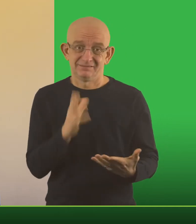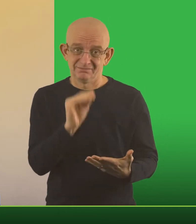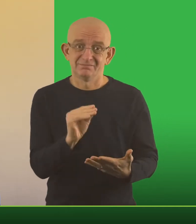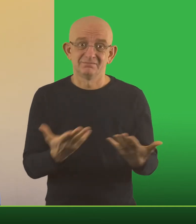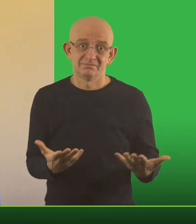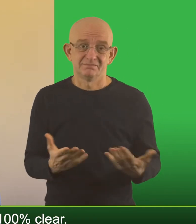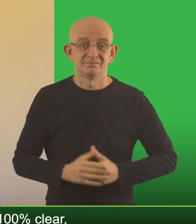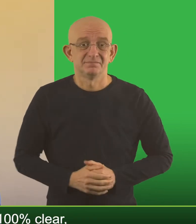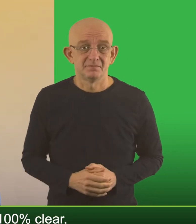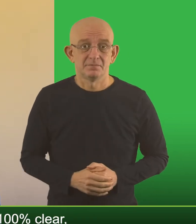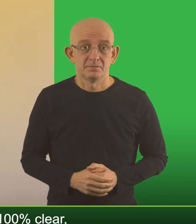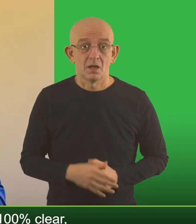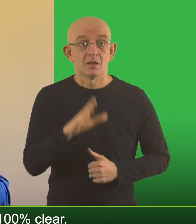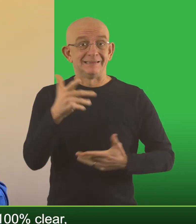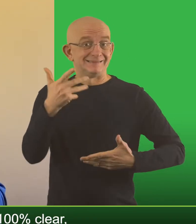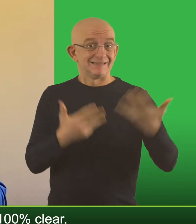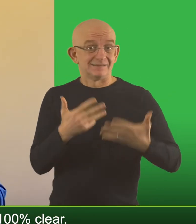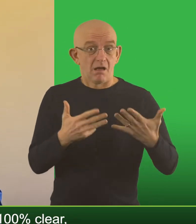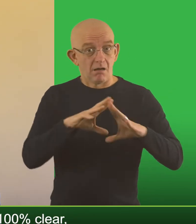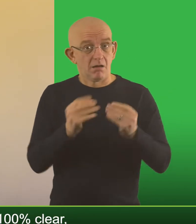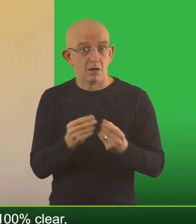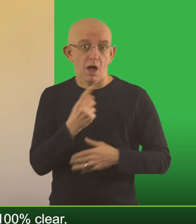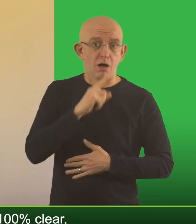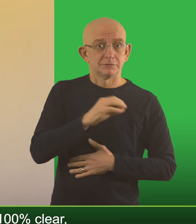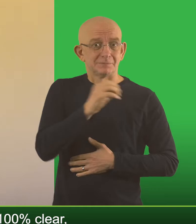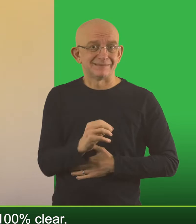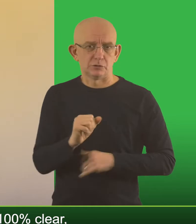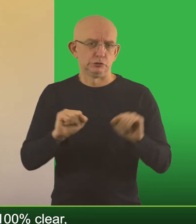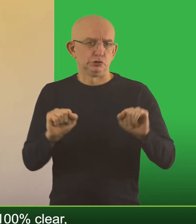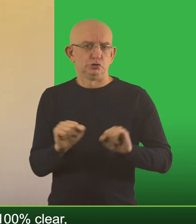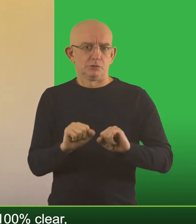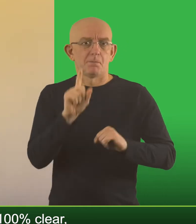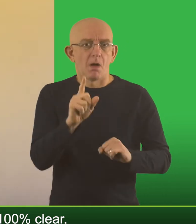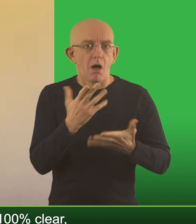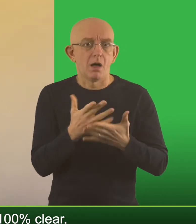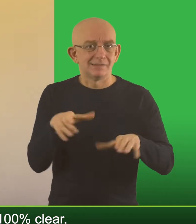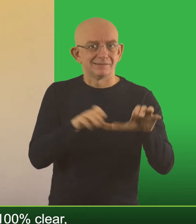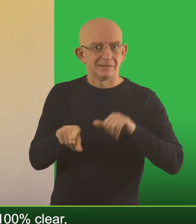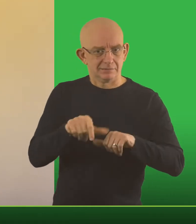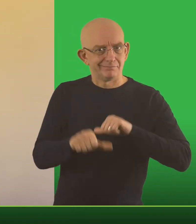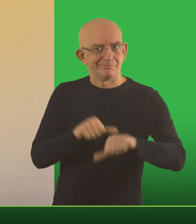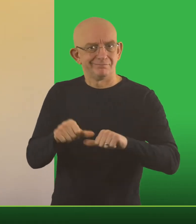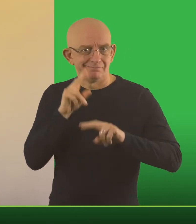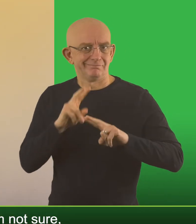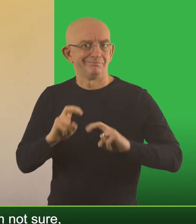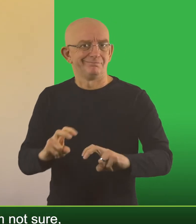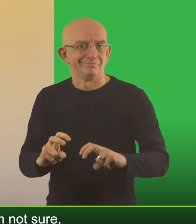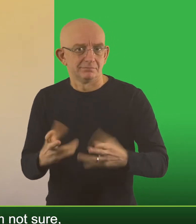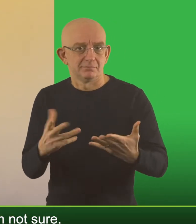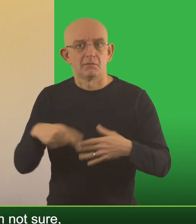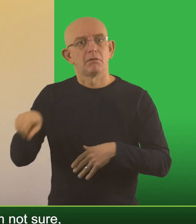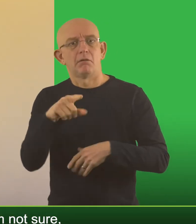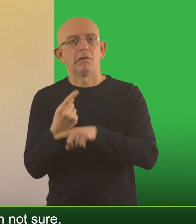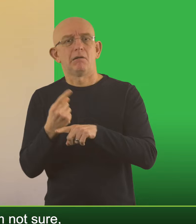can. And the data on that isn't 100% clear, but all of the science is developing in that general order. People say